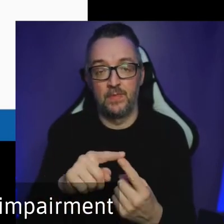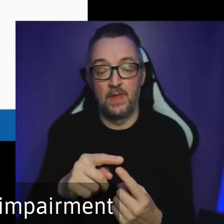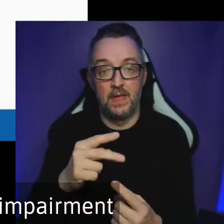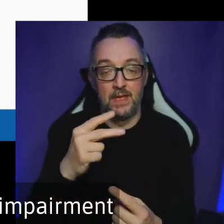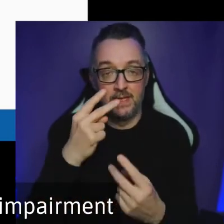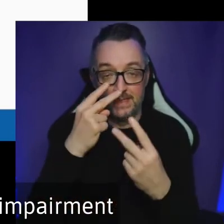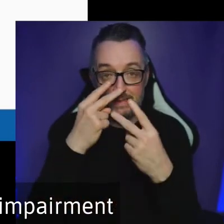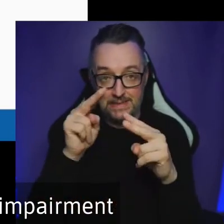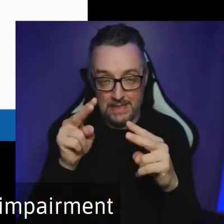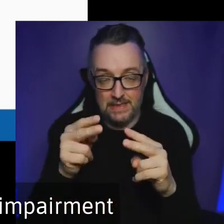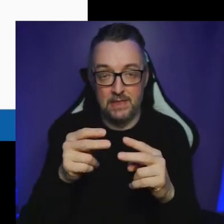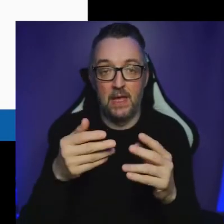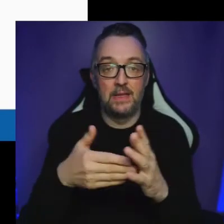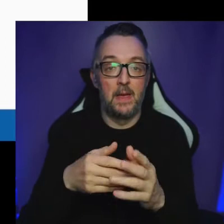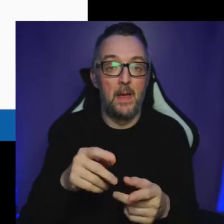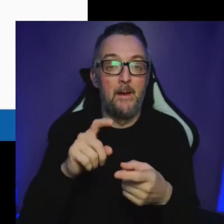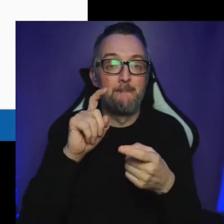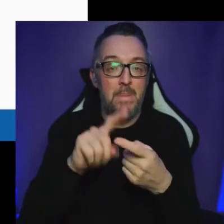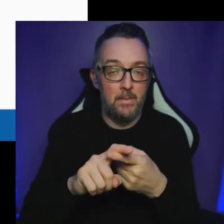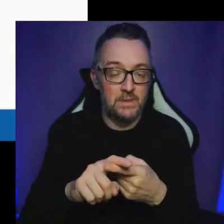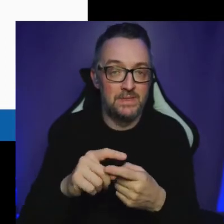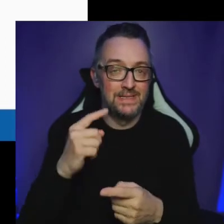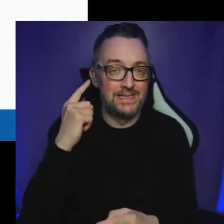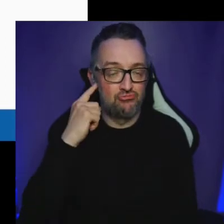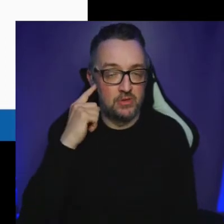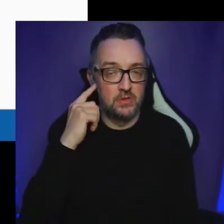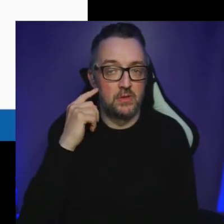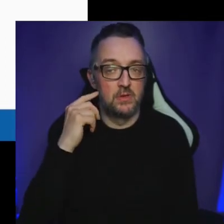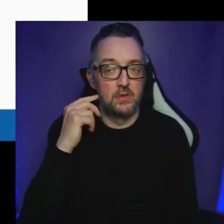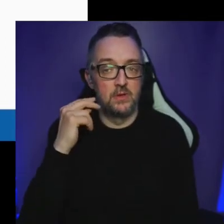impairment, hearing impairment and deaf,